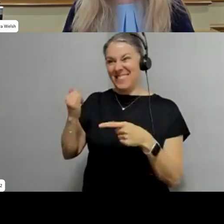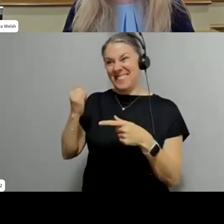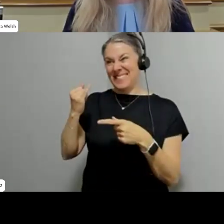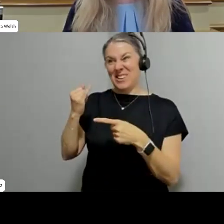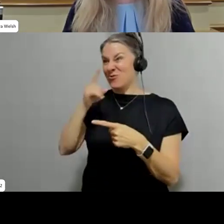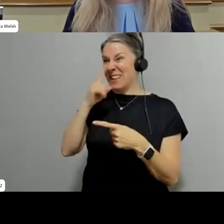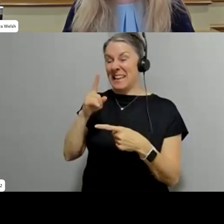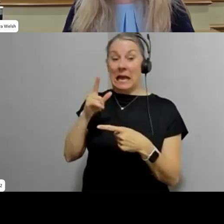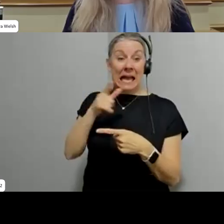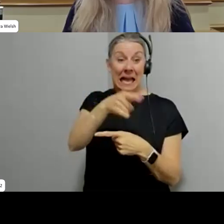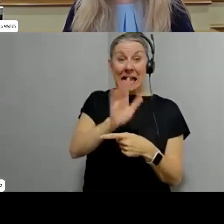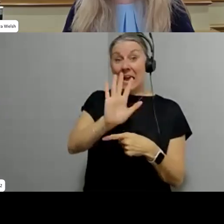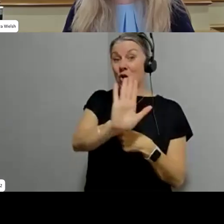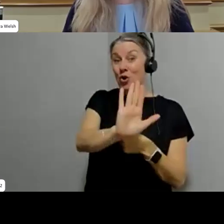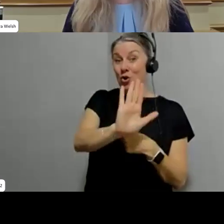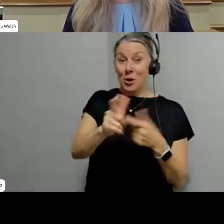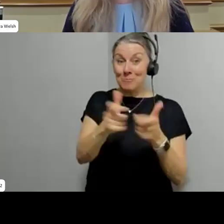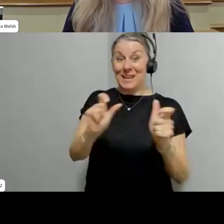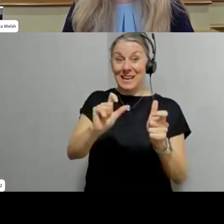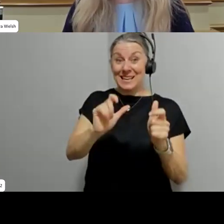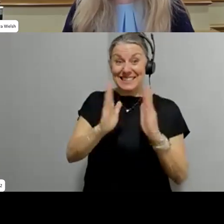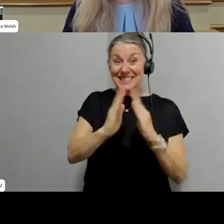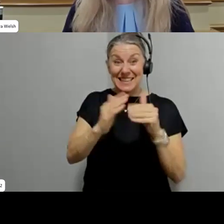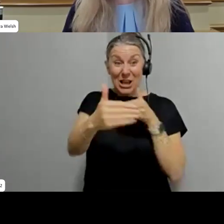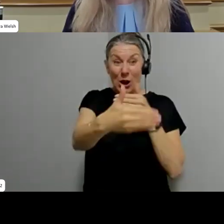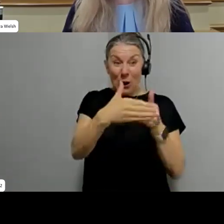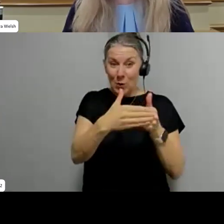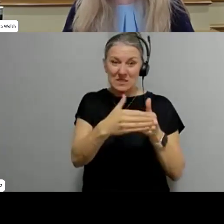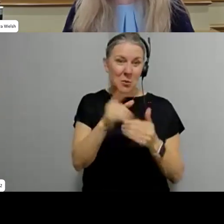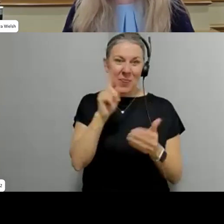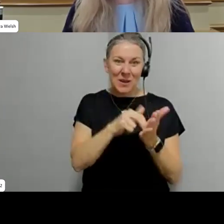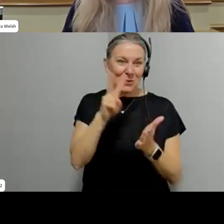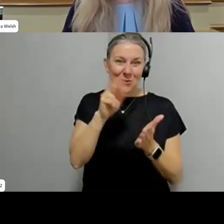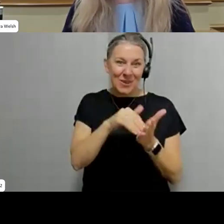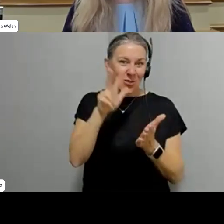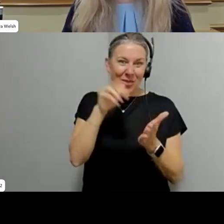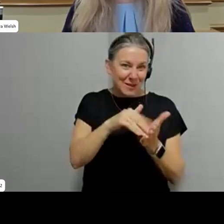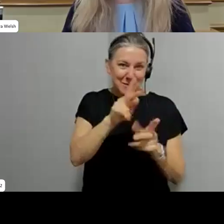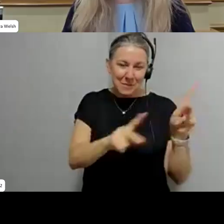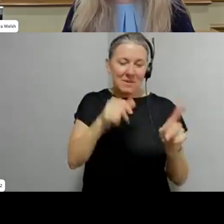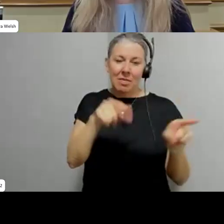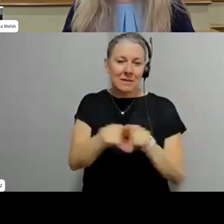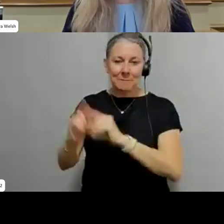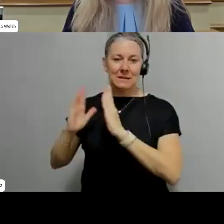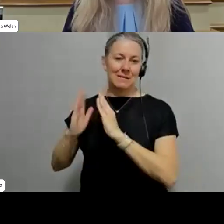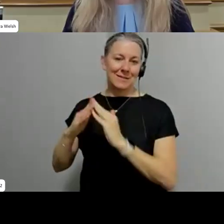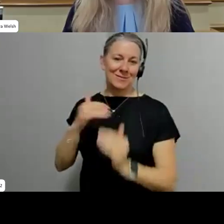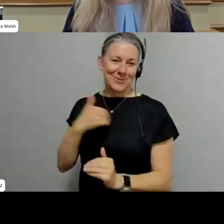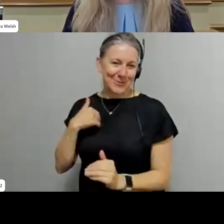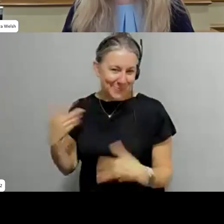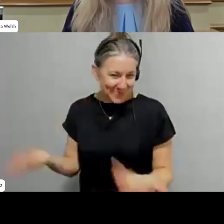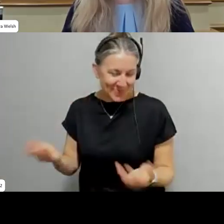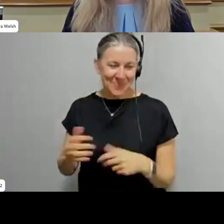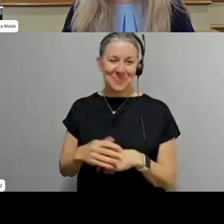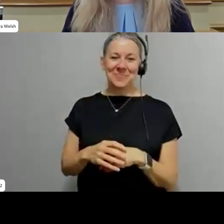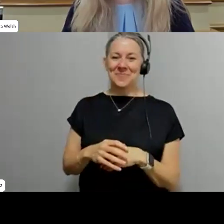Toronto or downtown Montreal. And that story is really important. And we're glad that we're going to be able to call upon you to learn more about it. Margaret, you have worked